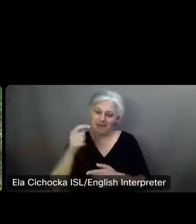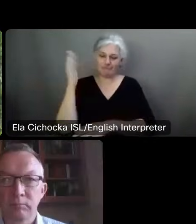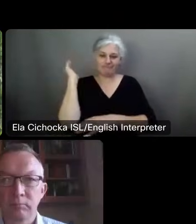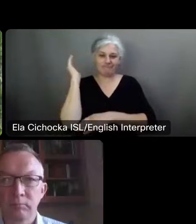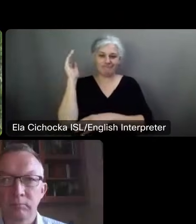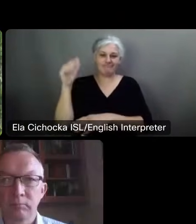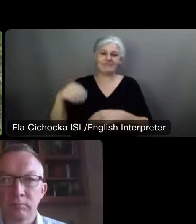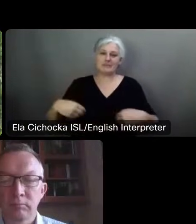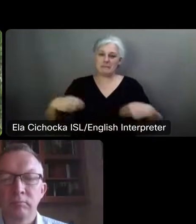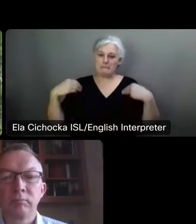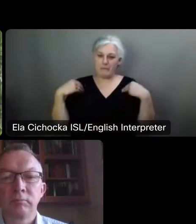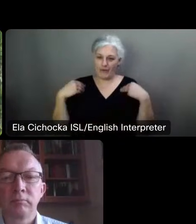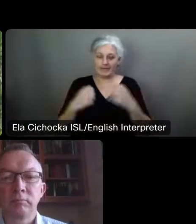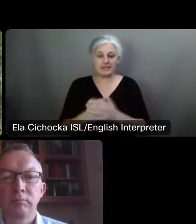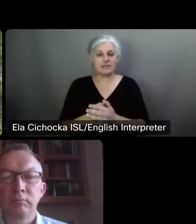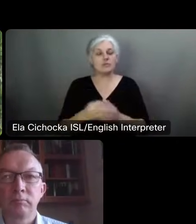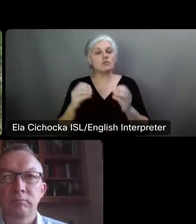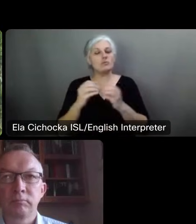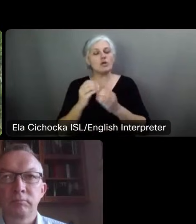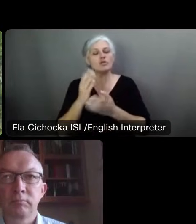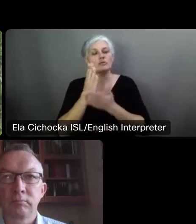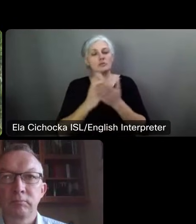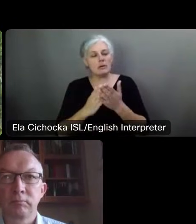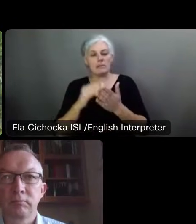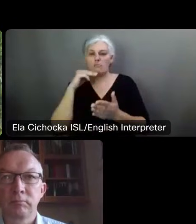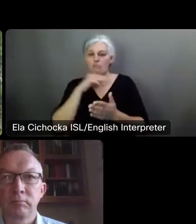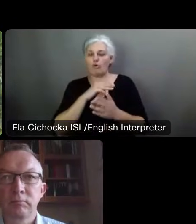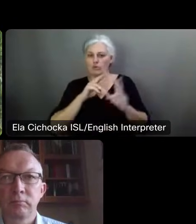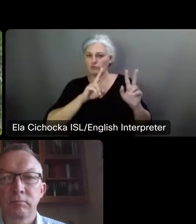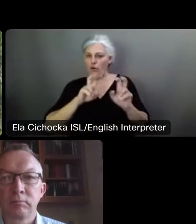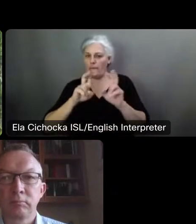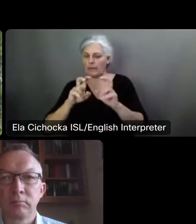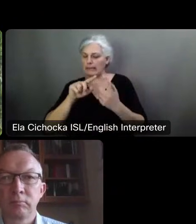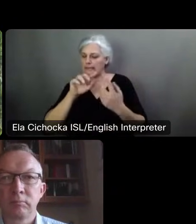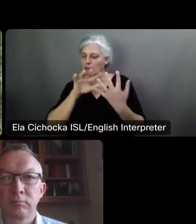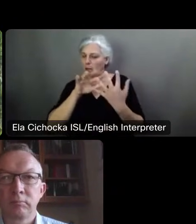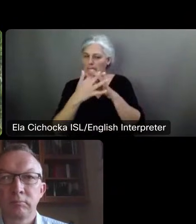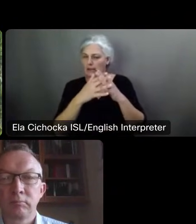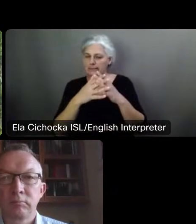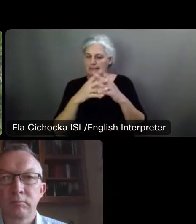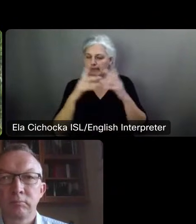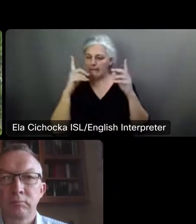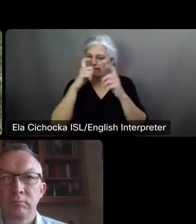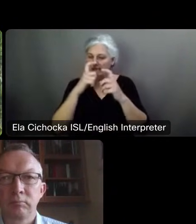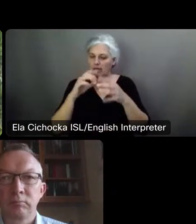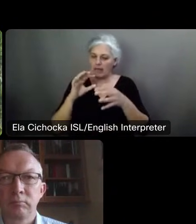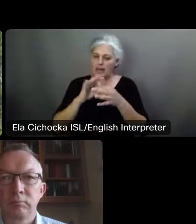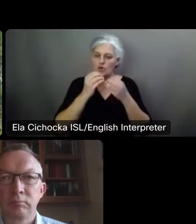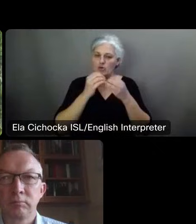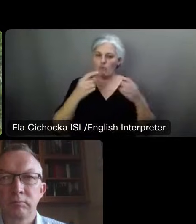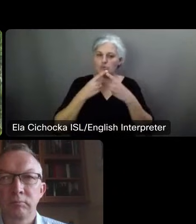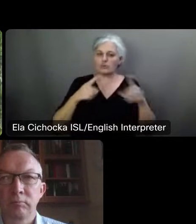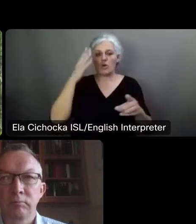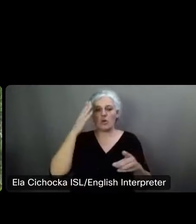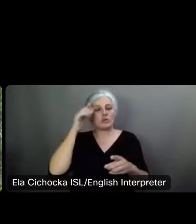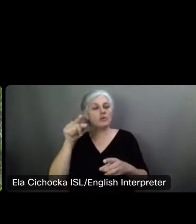morning. You touched on some very important topics and the complexities around open disclosure, and I know that you're